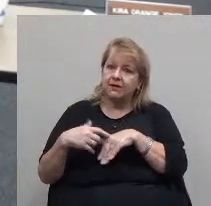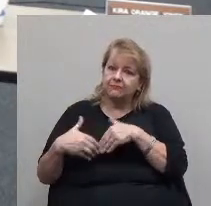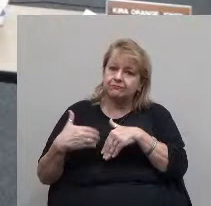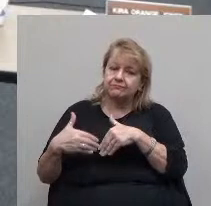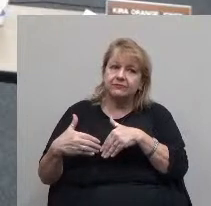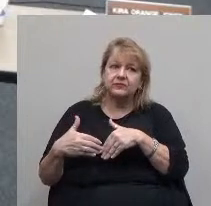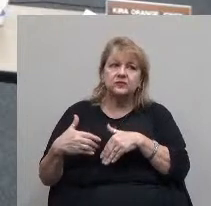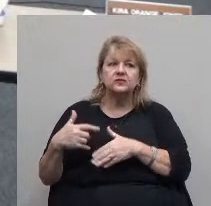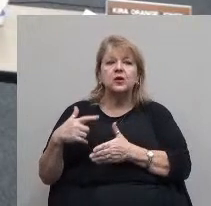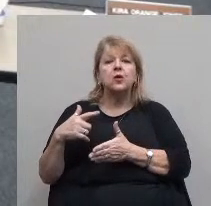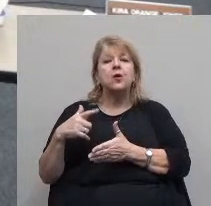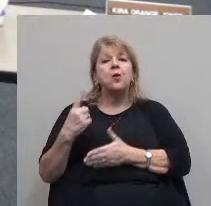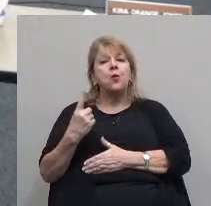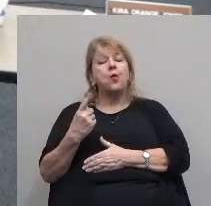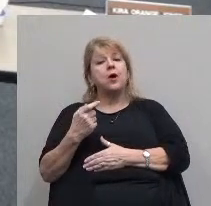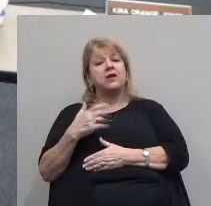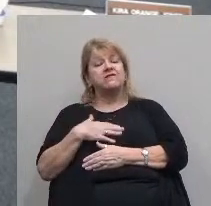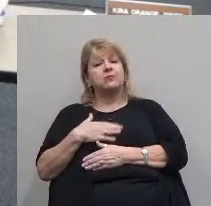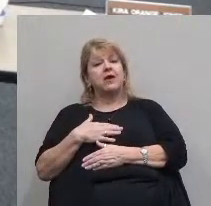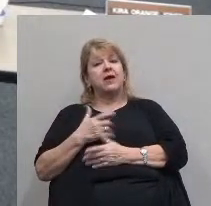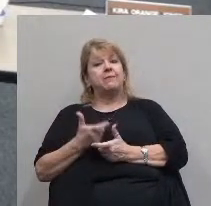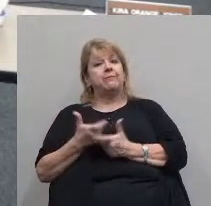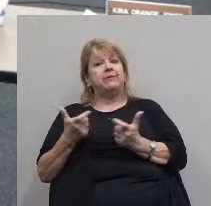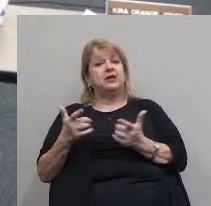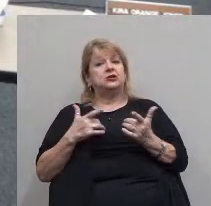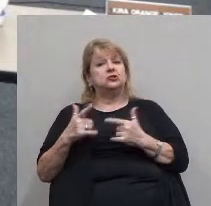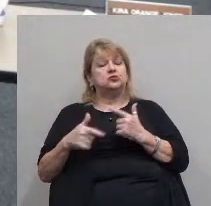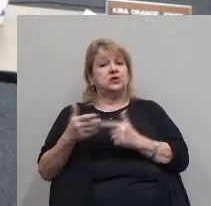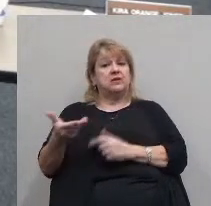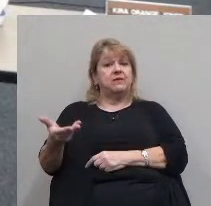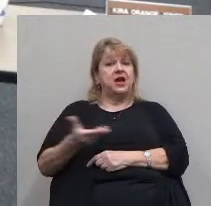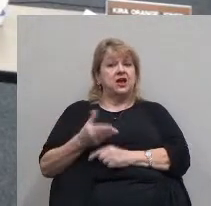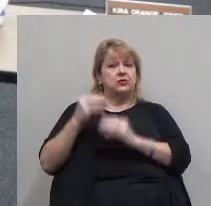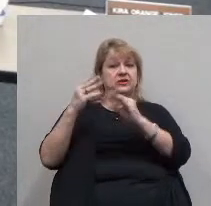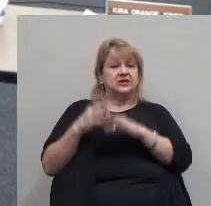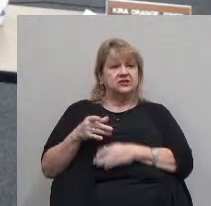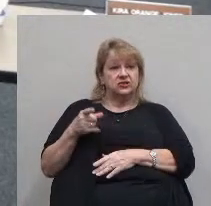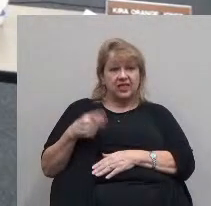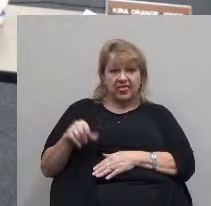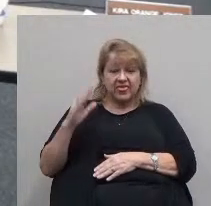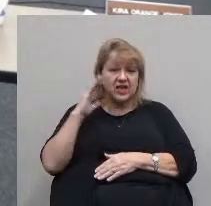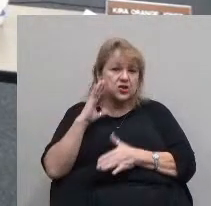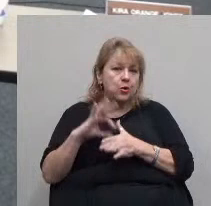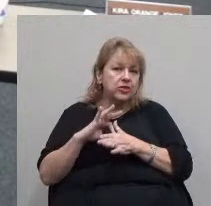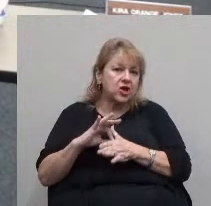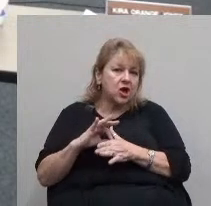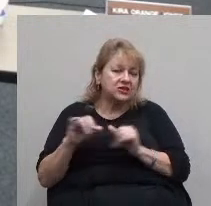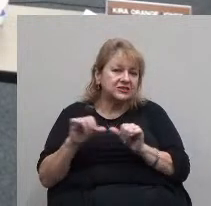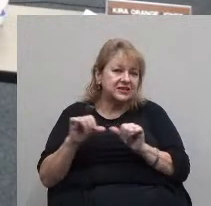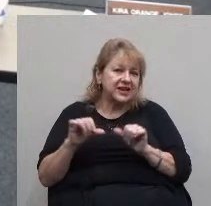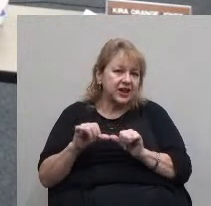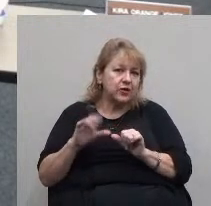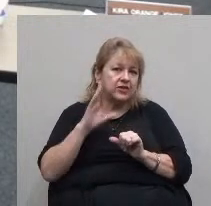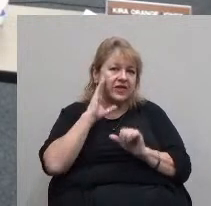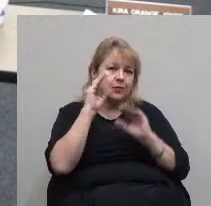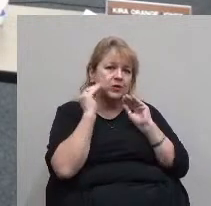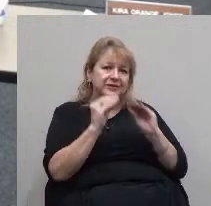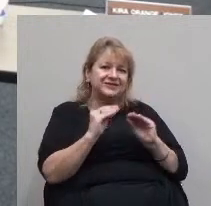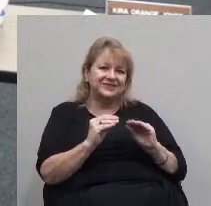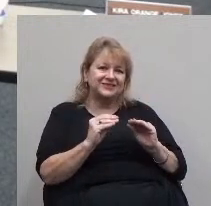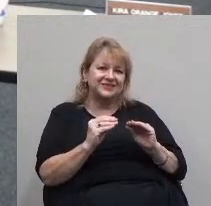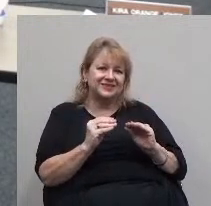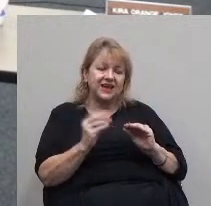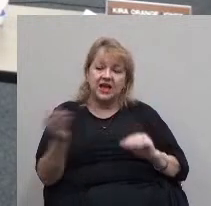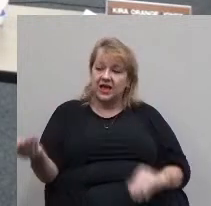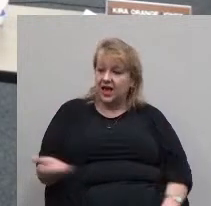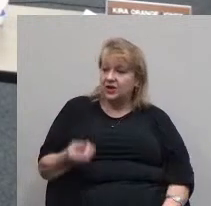one of my major concerns when I would hire a teacher, to be perfectly honest, is that they know the content area that they're teaching. You